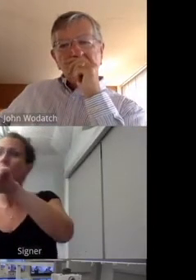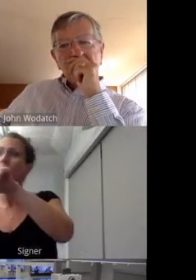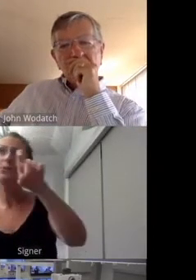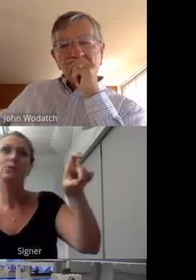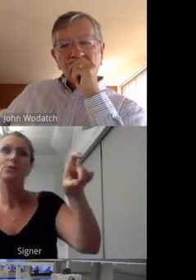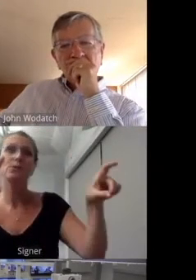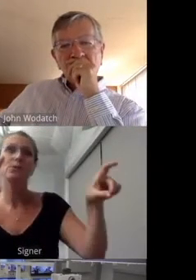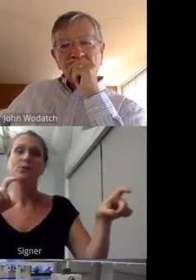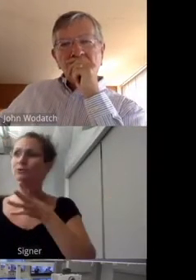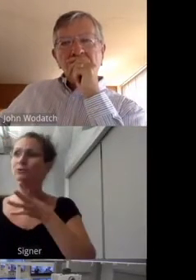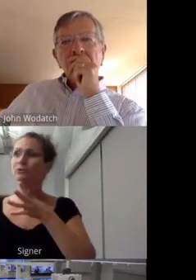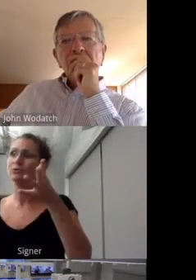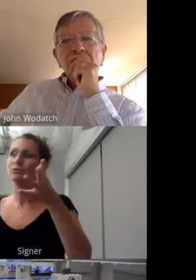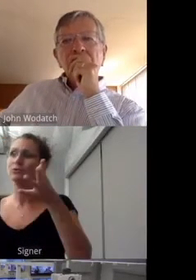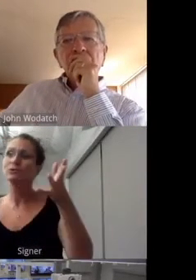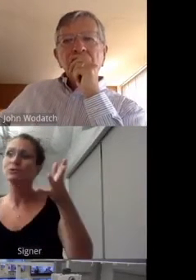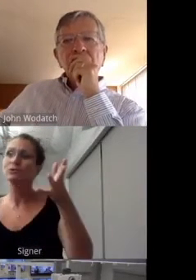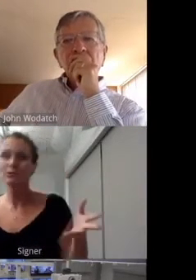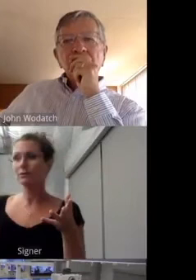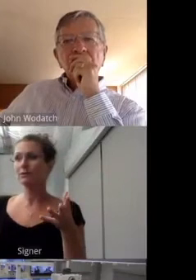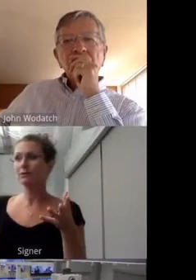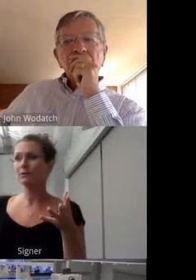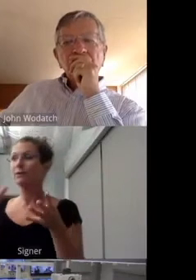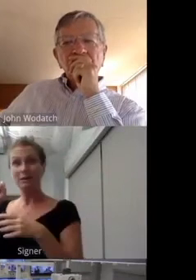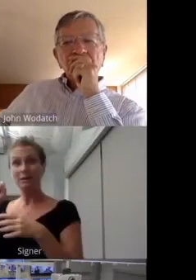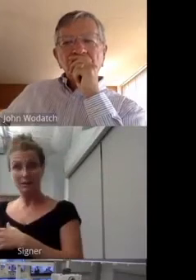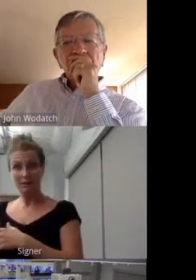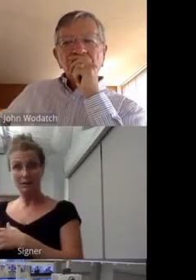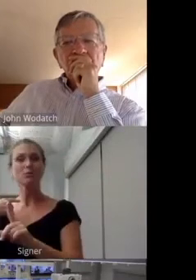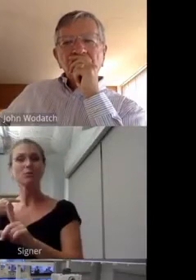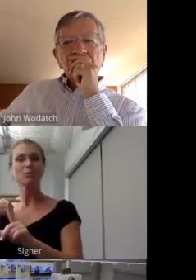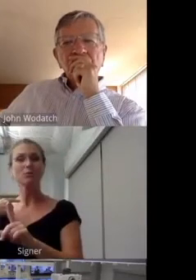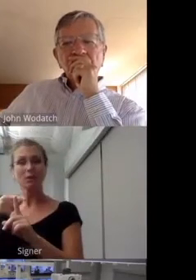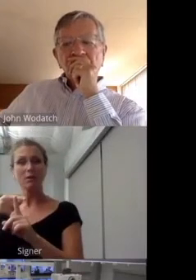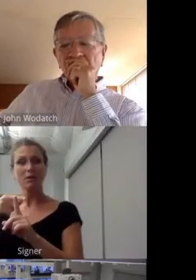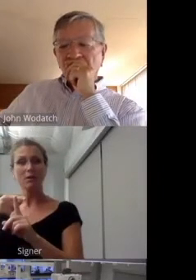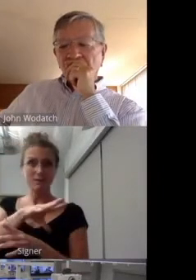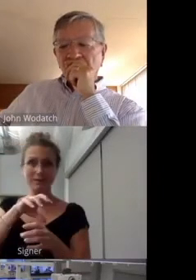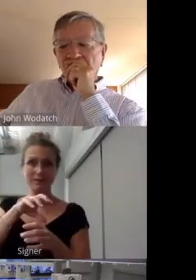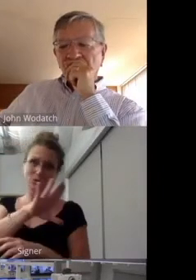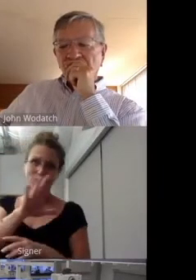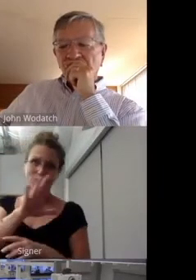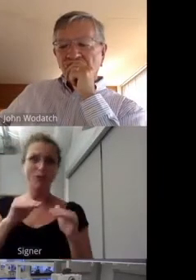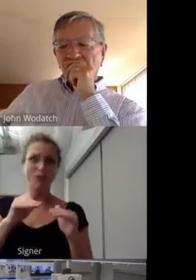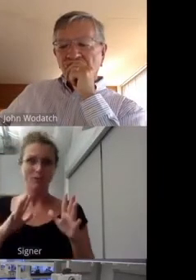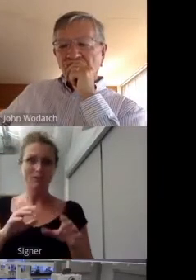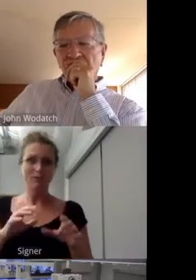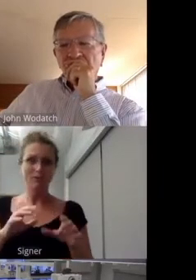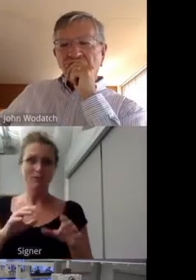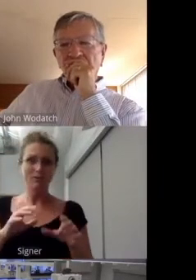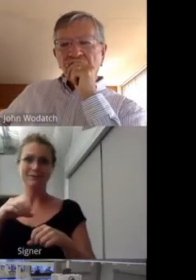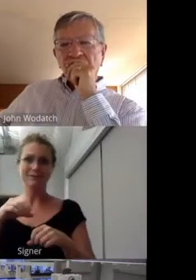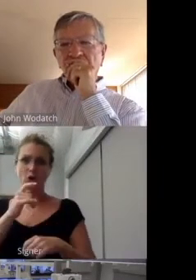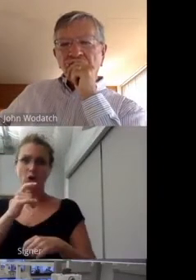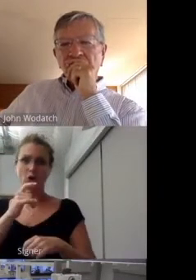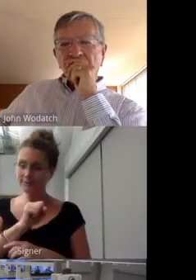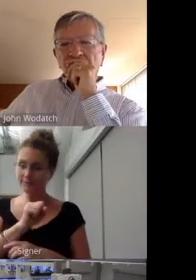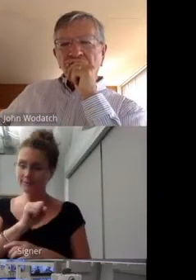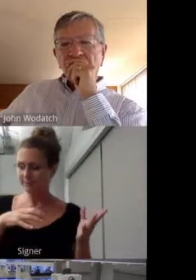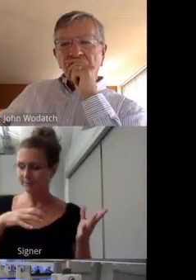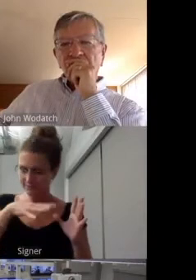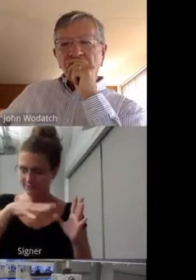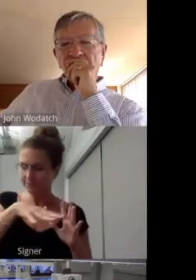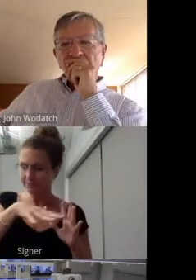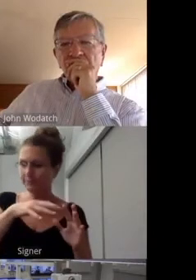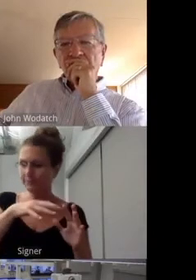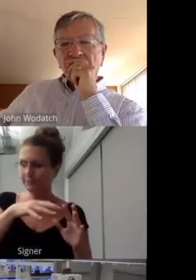government with your colleagues in the caucus, bringing a bill forward and coping with folks like us asking you to